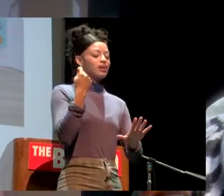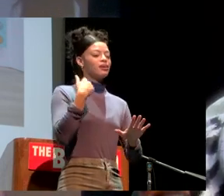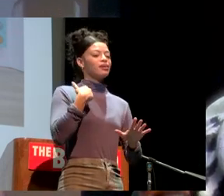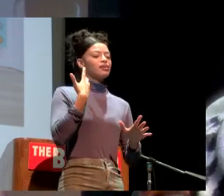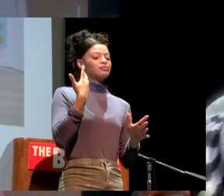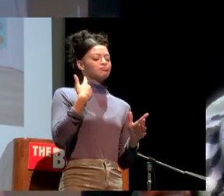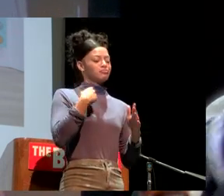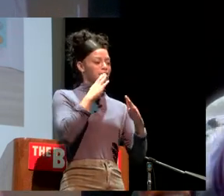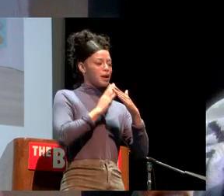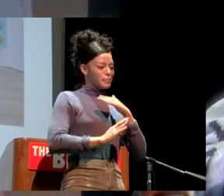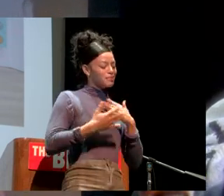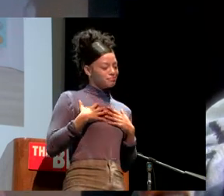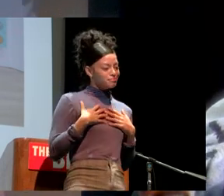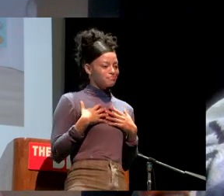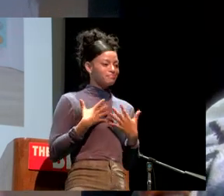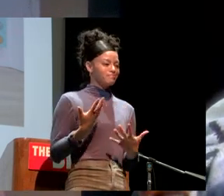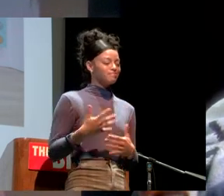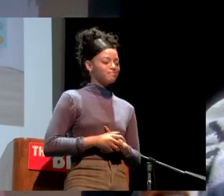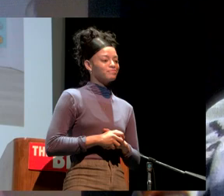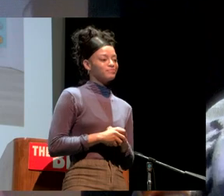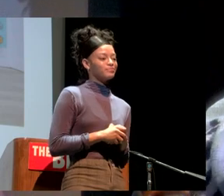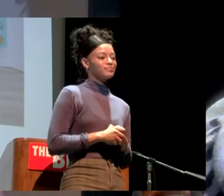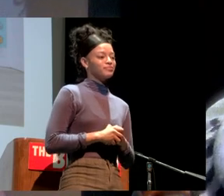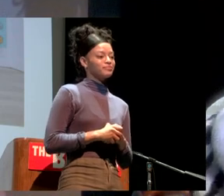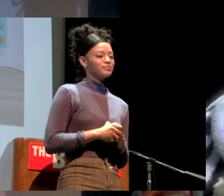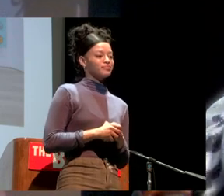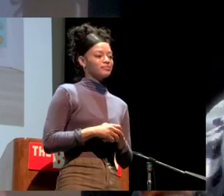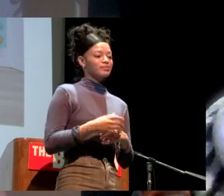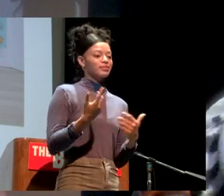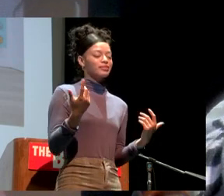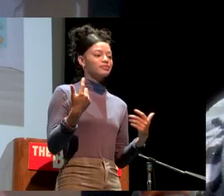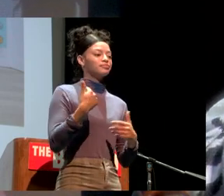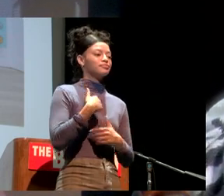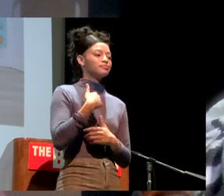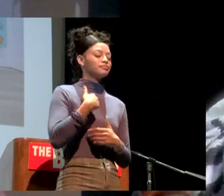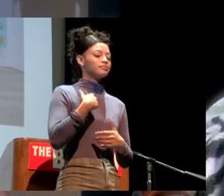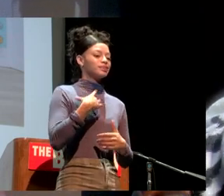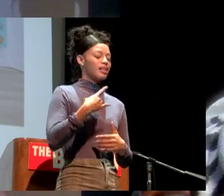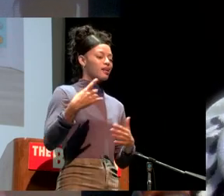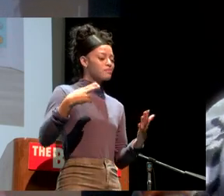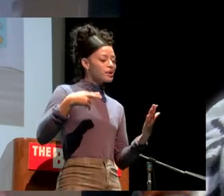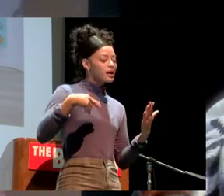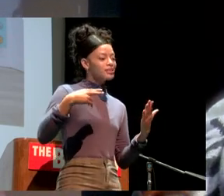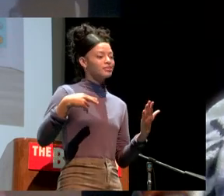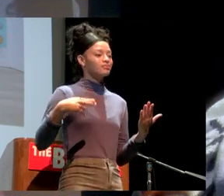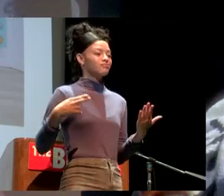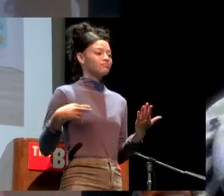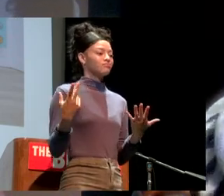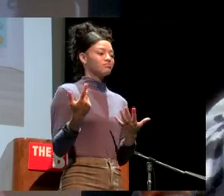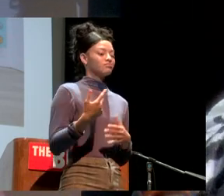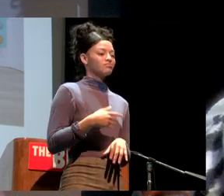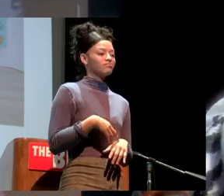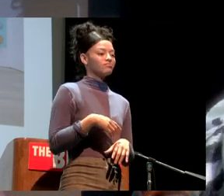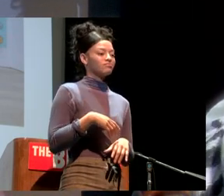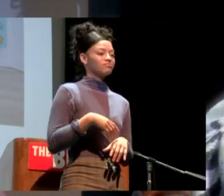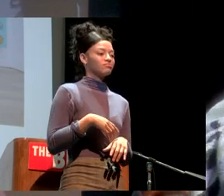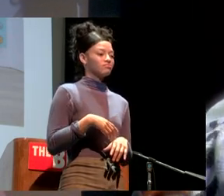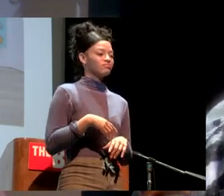making for the flower painting, I was, you know, push the button and then, you know, change the color. That's, you know,